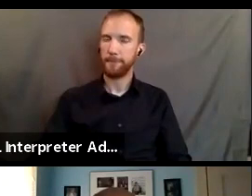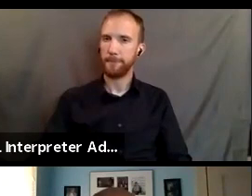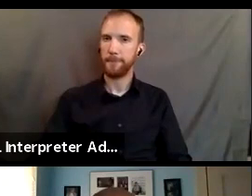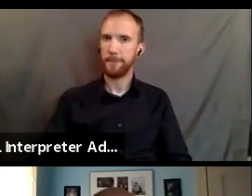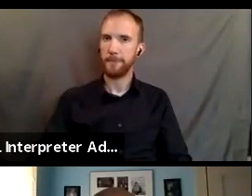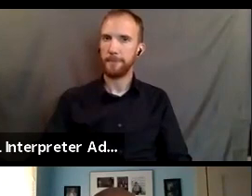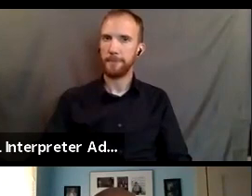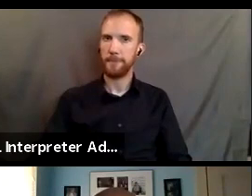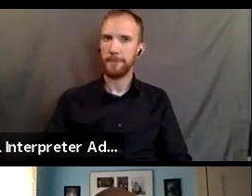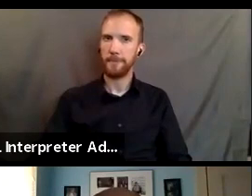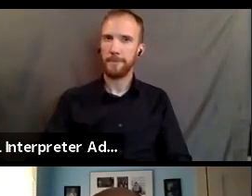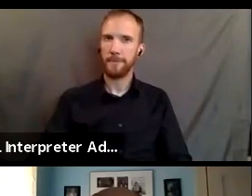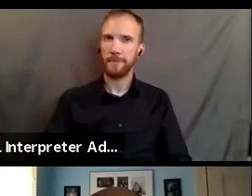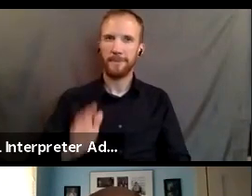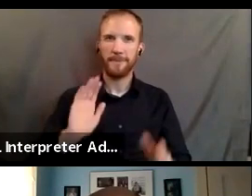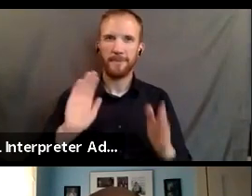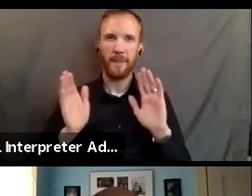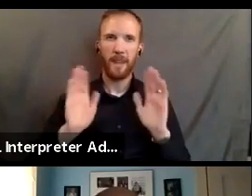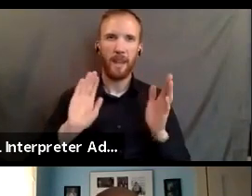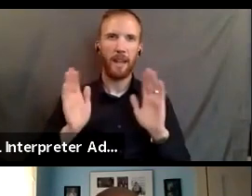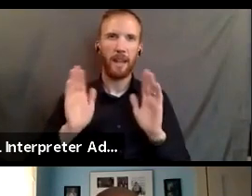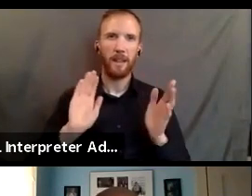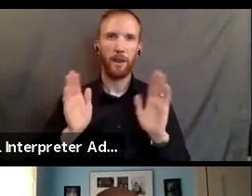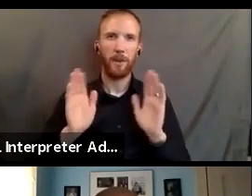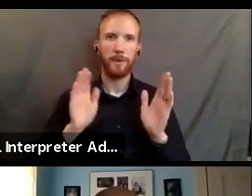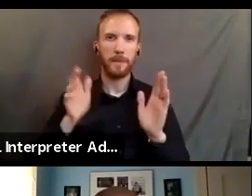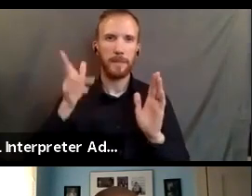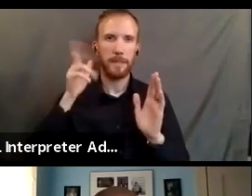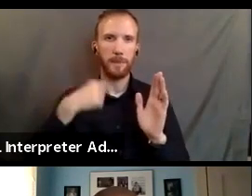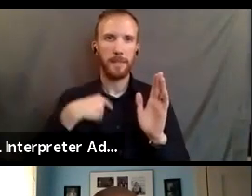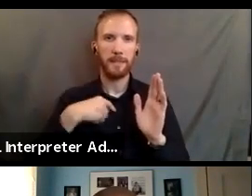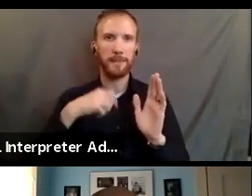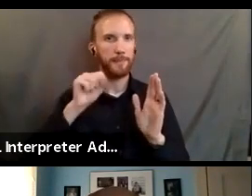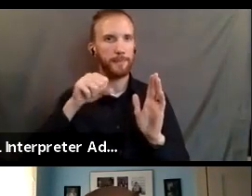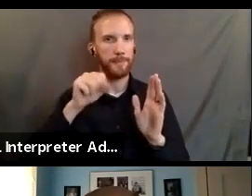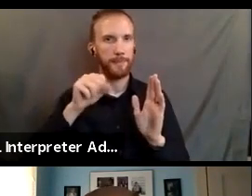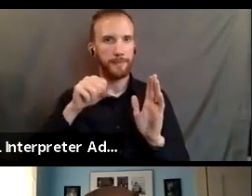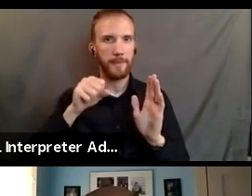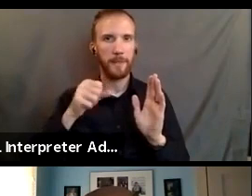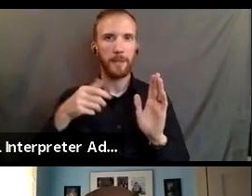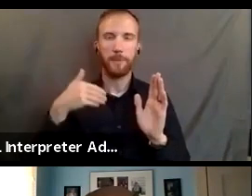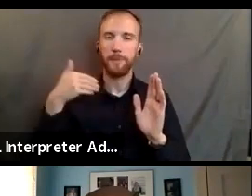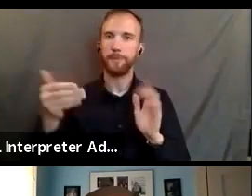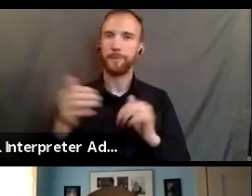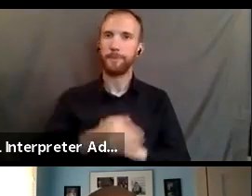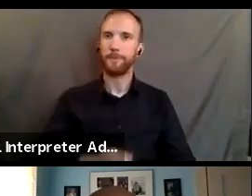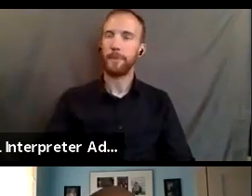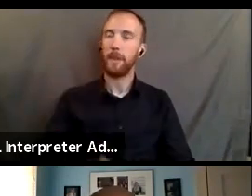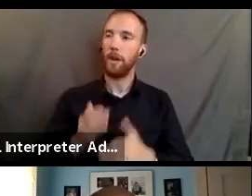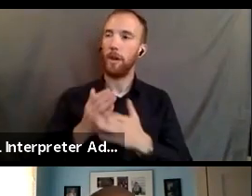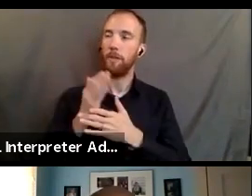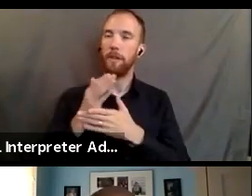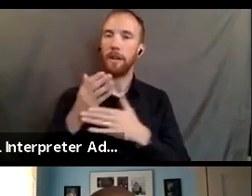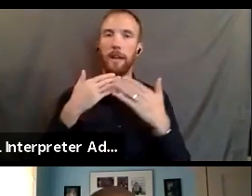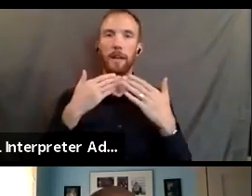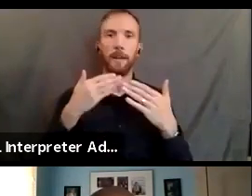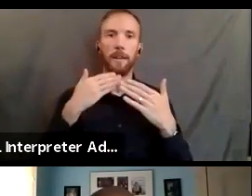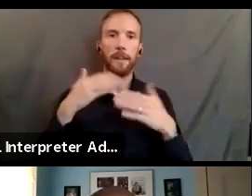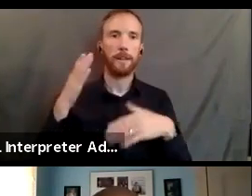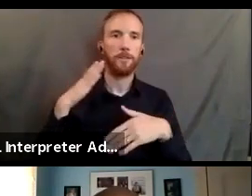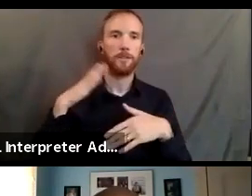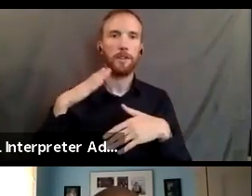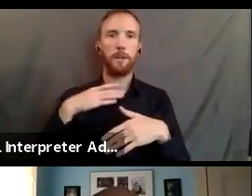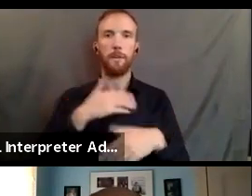hello can you hear me yes we can hear you yes we can hear you please proceed all right uh thank you chairman del valle members of the